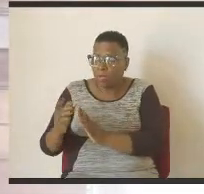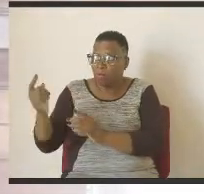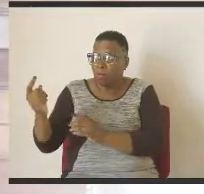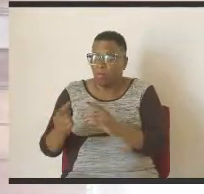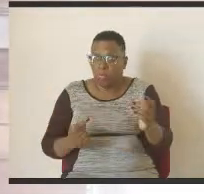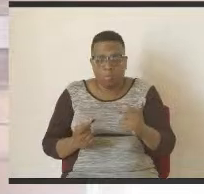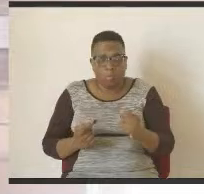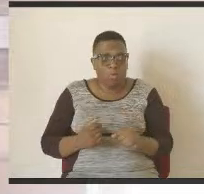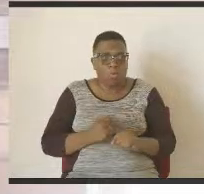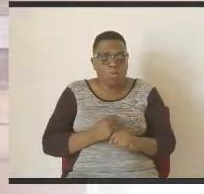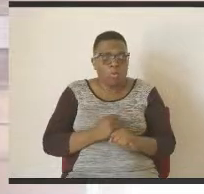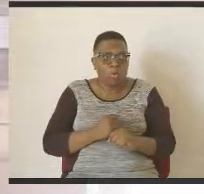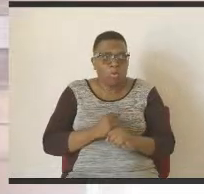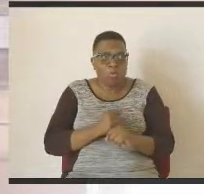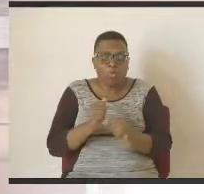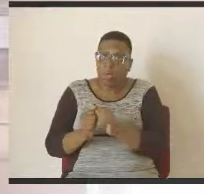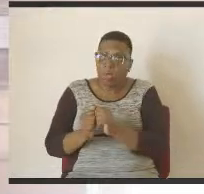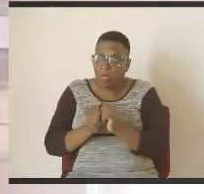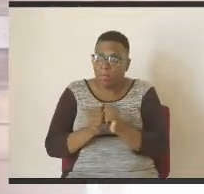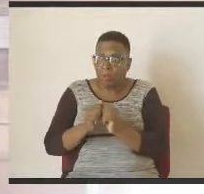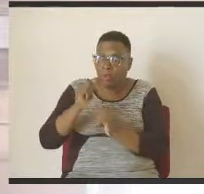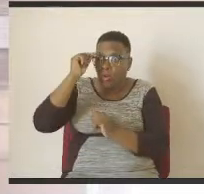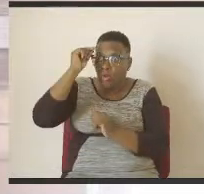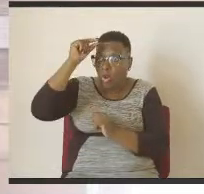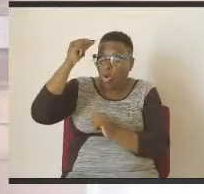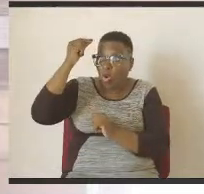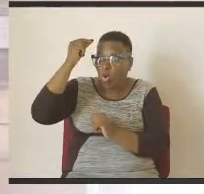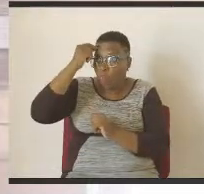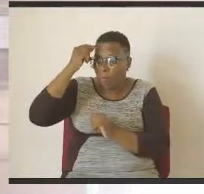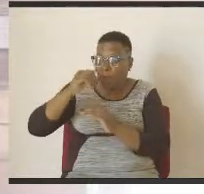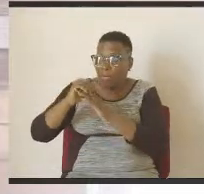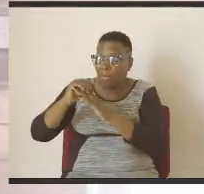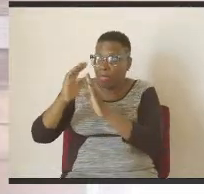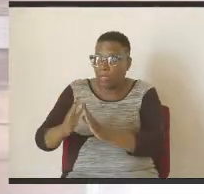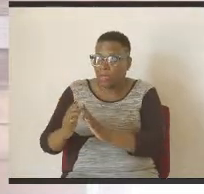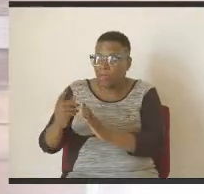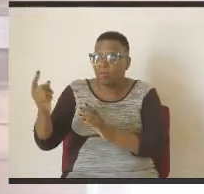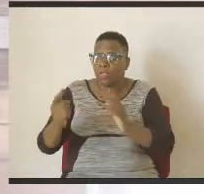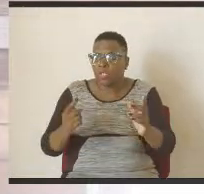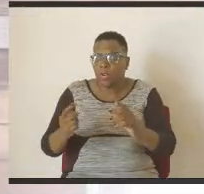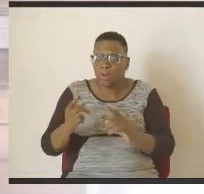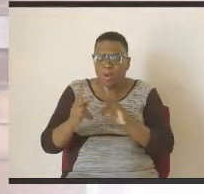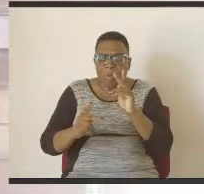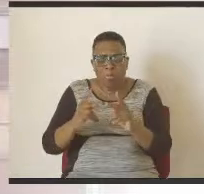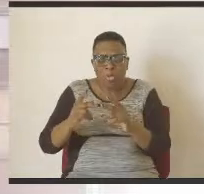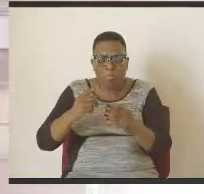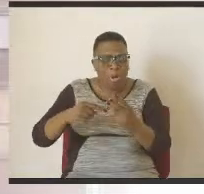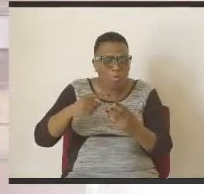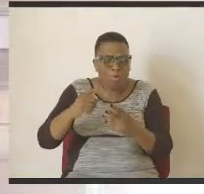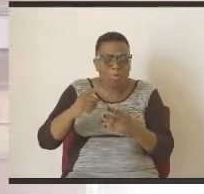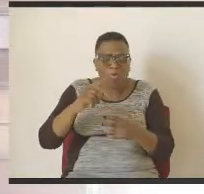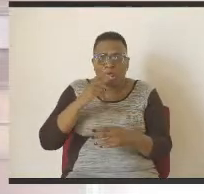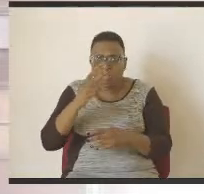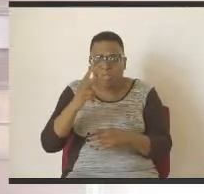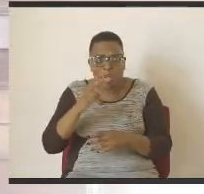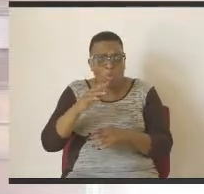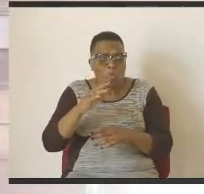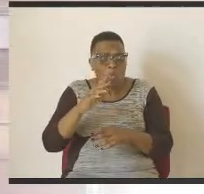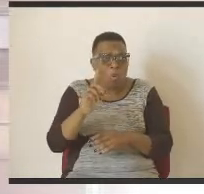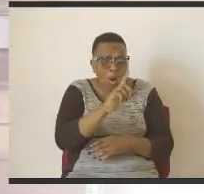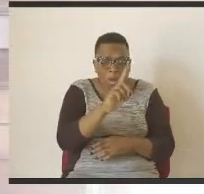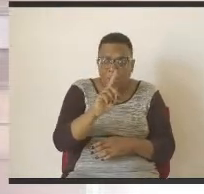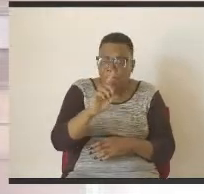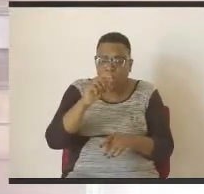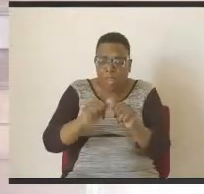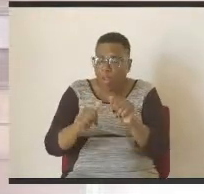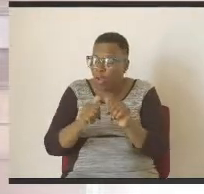our politicians. Gather the folks around us that we see walking by us every